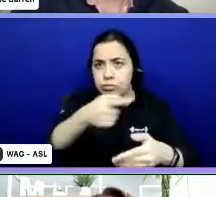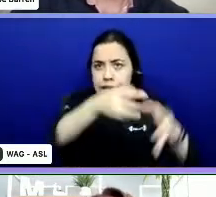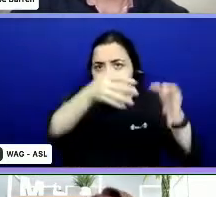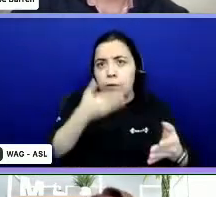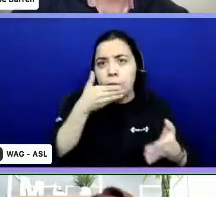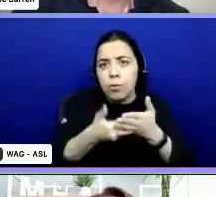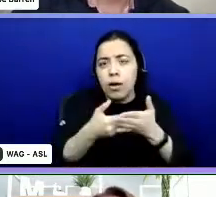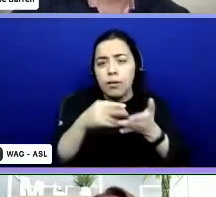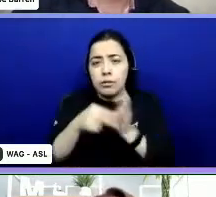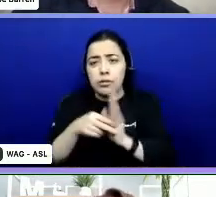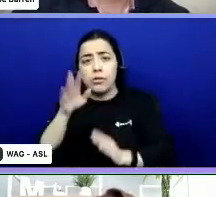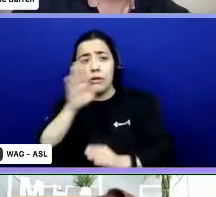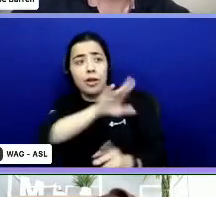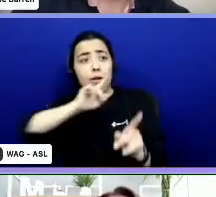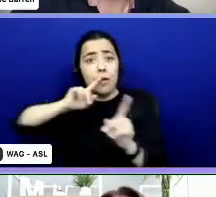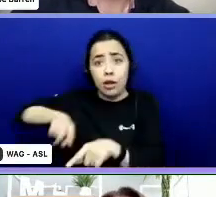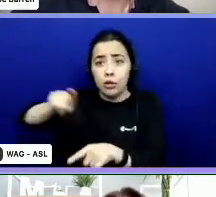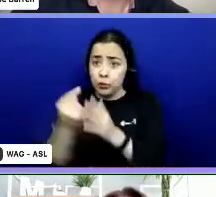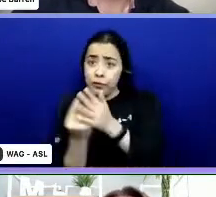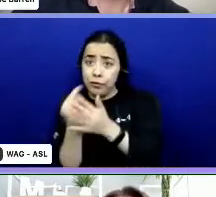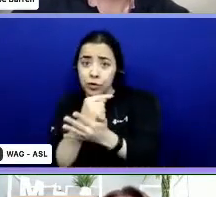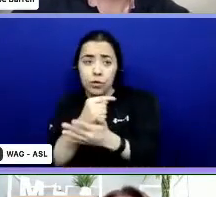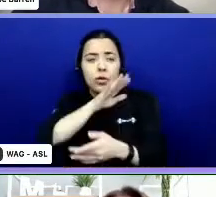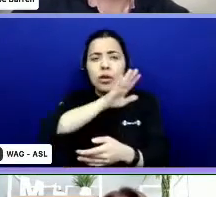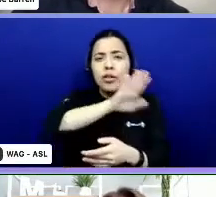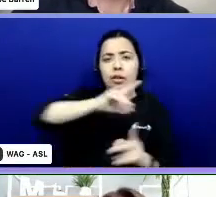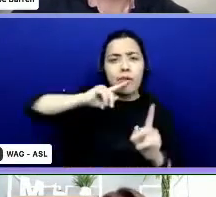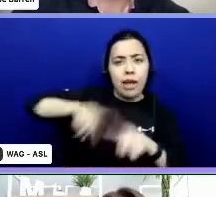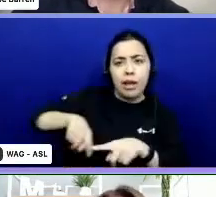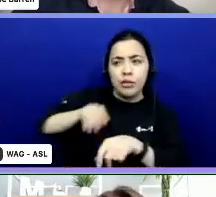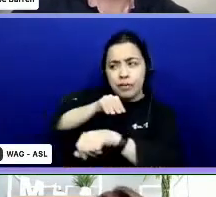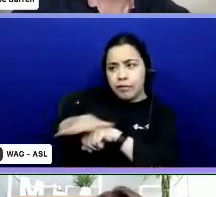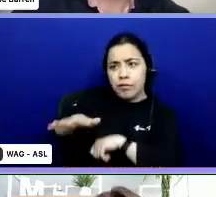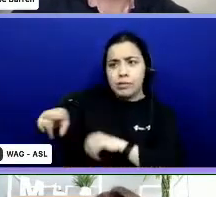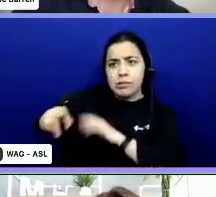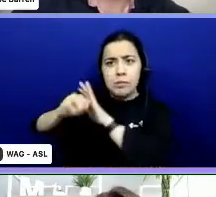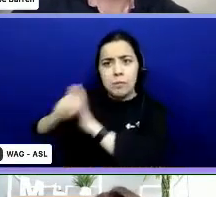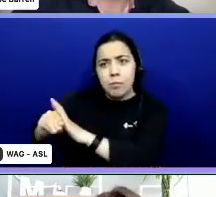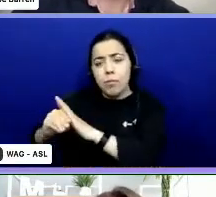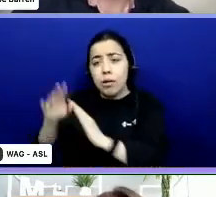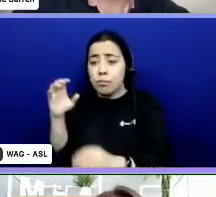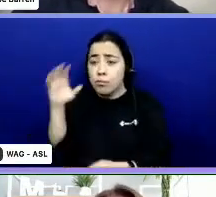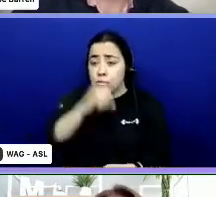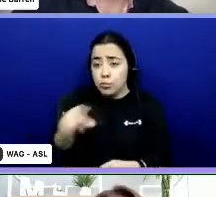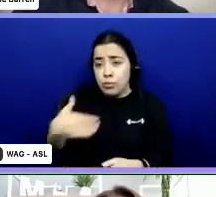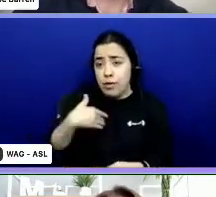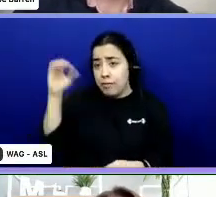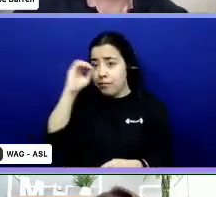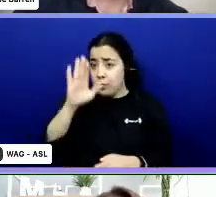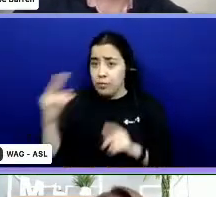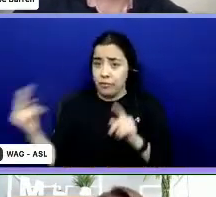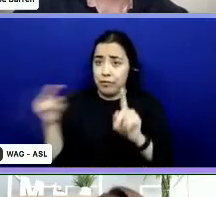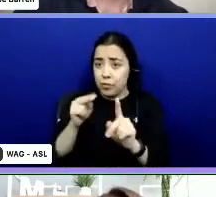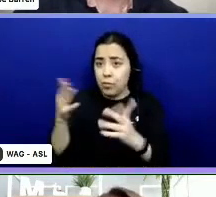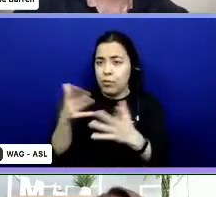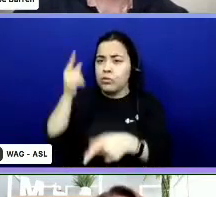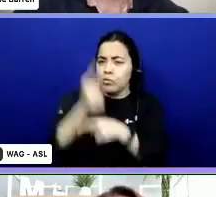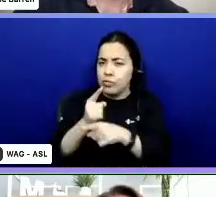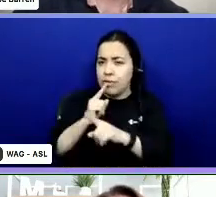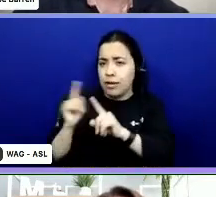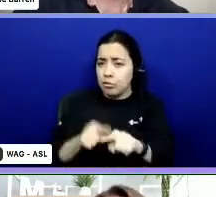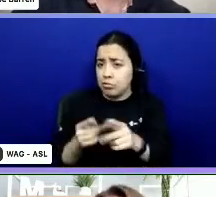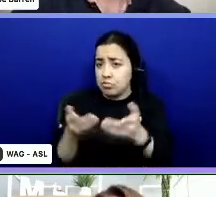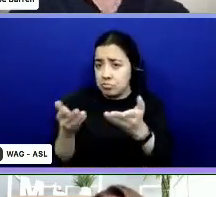review their answers? Do their answers influence your model? I assume you're opinionated and have a view on what the correct answer